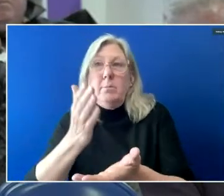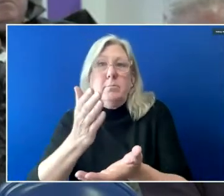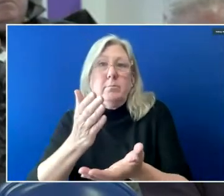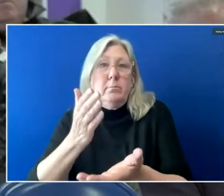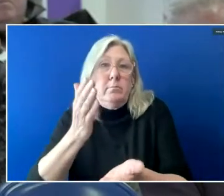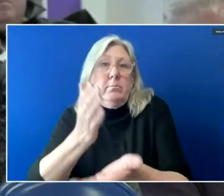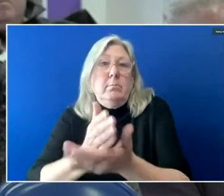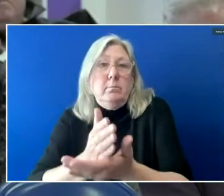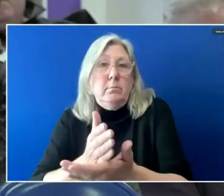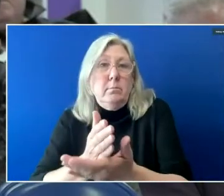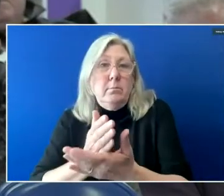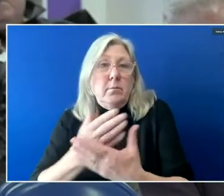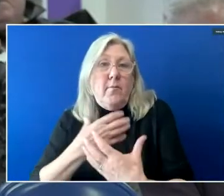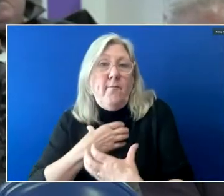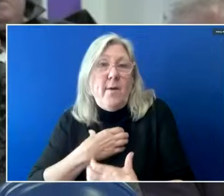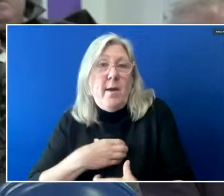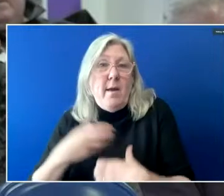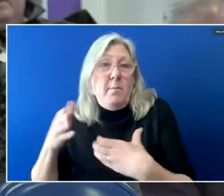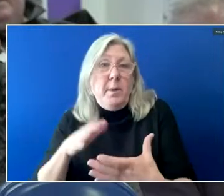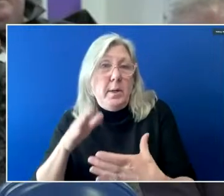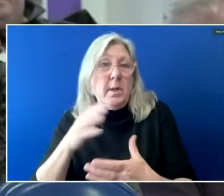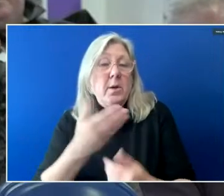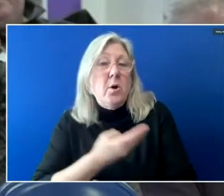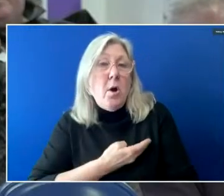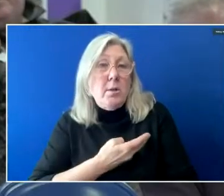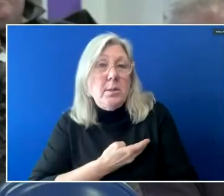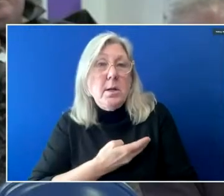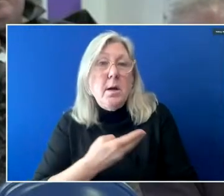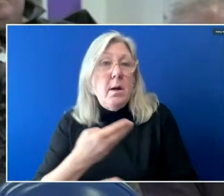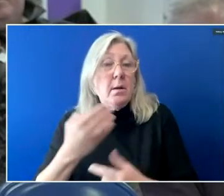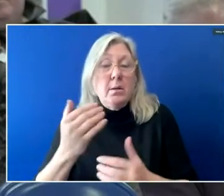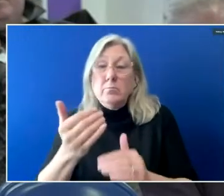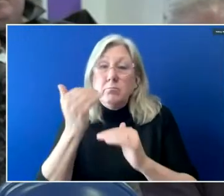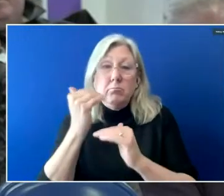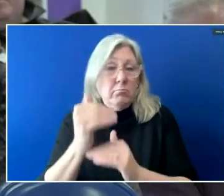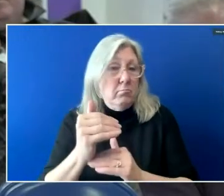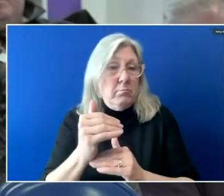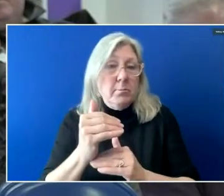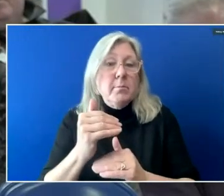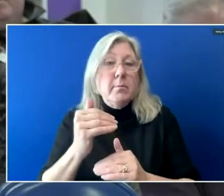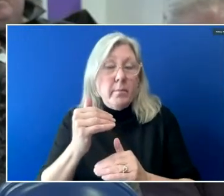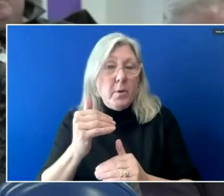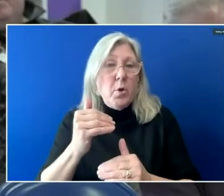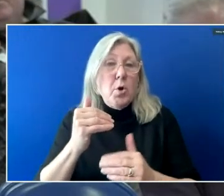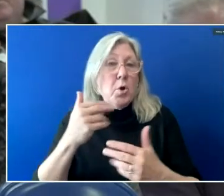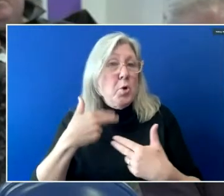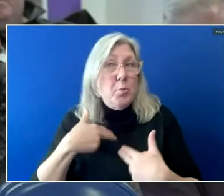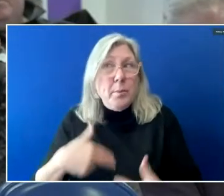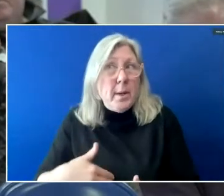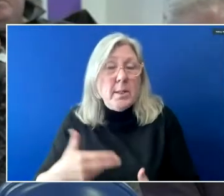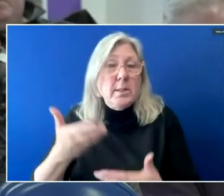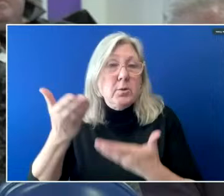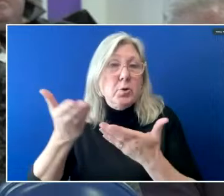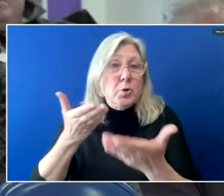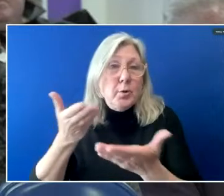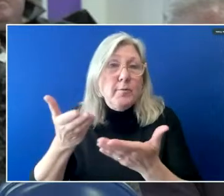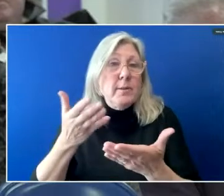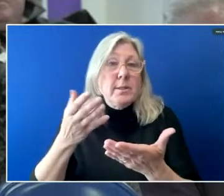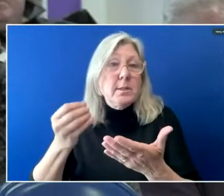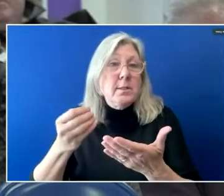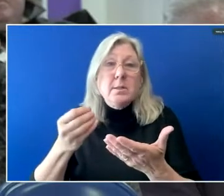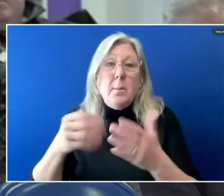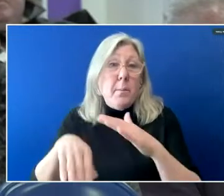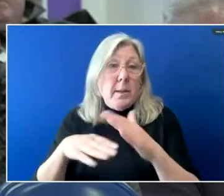deterioration is the Israeli government's severe restrictions on humanitarian assistance basic services and Commercial activity end